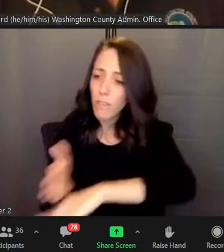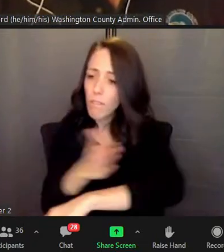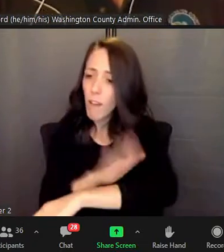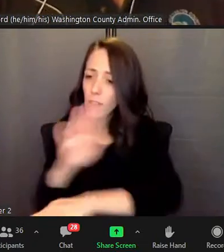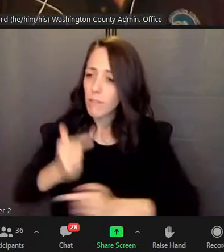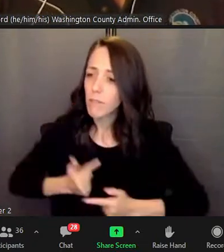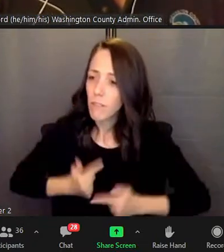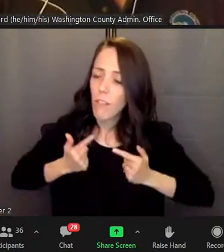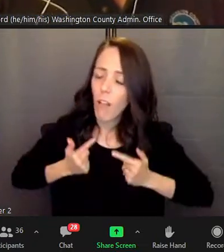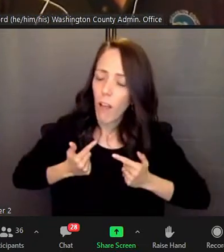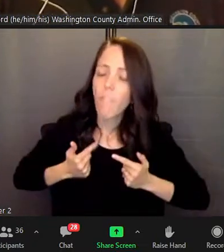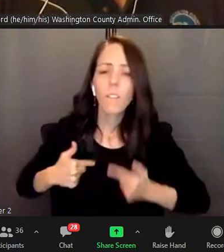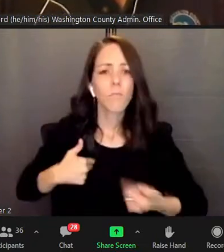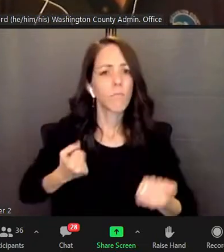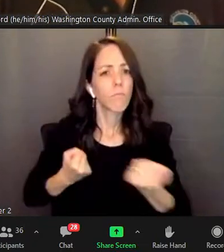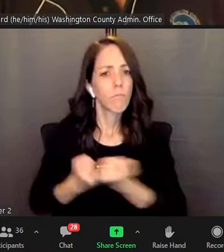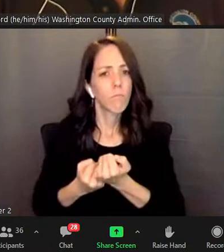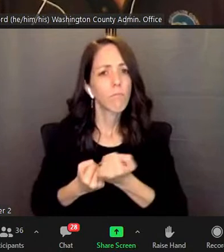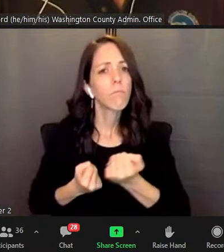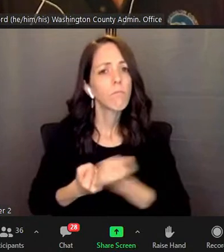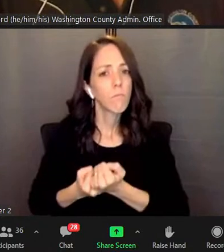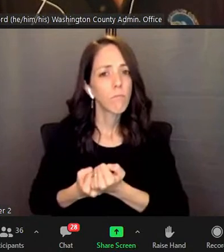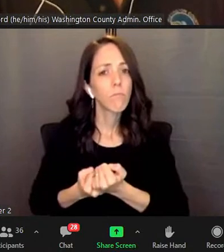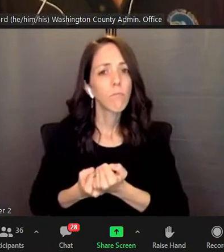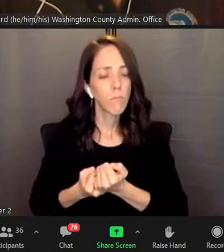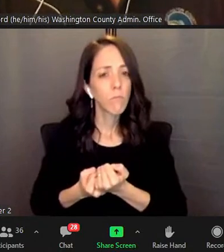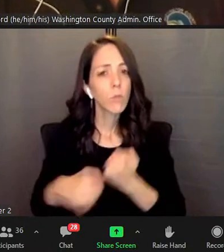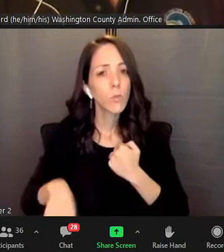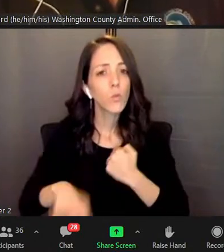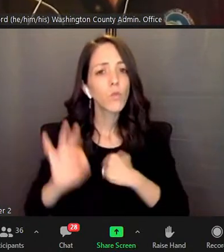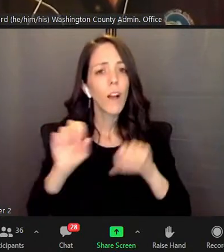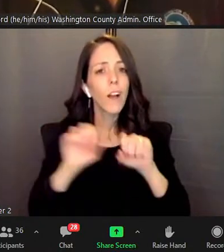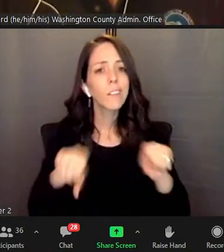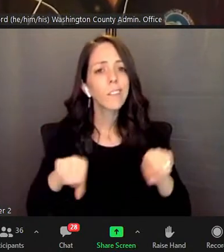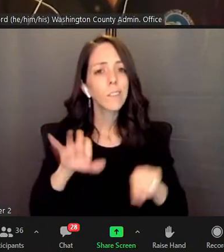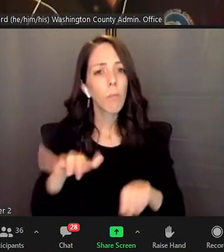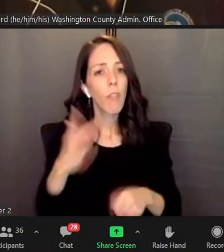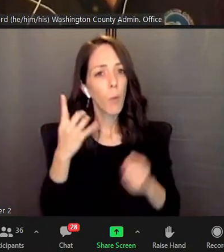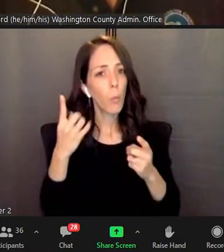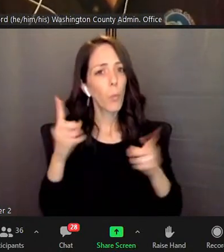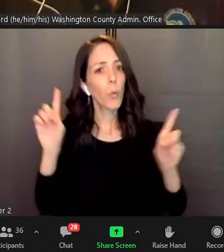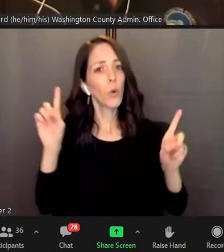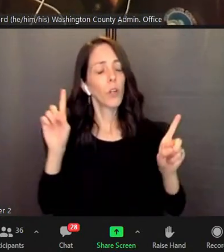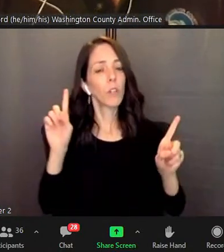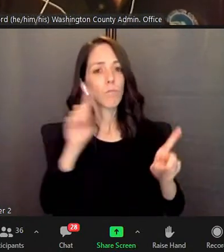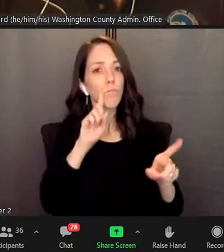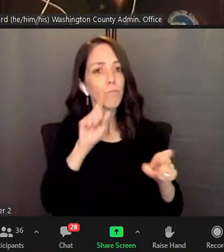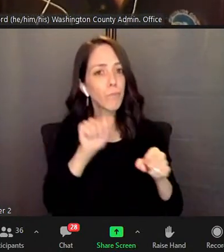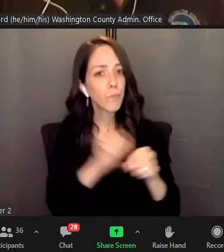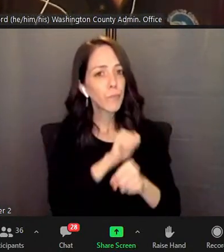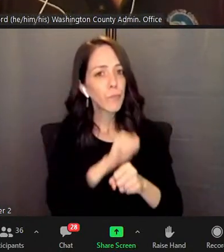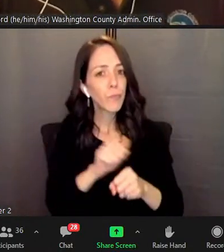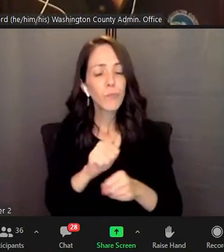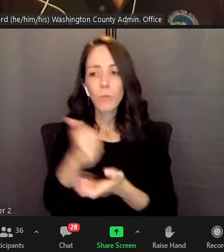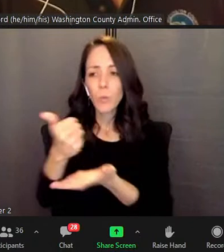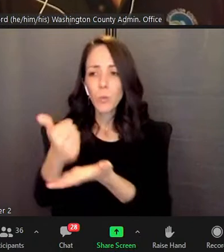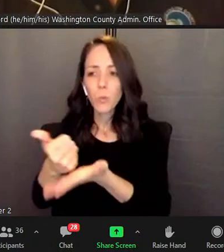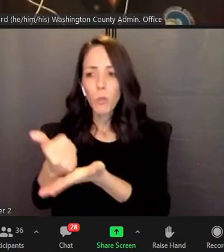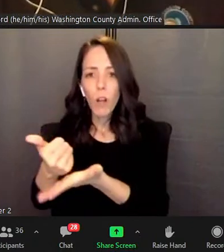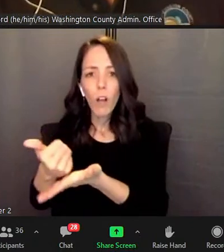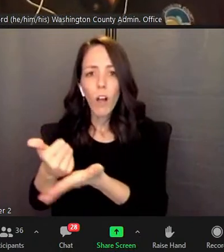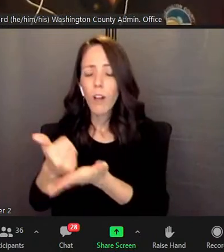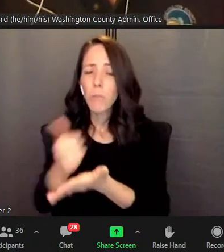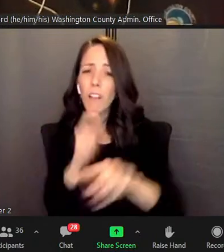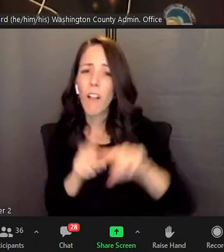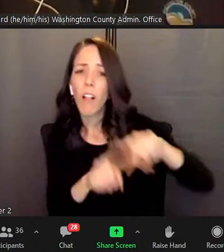I'm a big proponent of work systems, work positions where people can not perpetually rely on